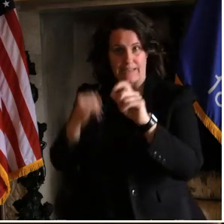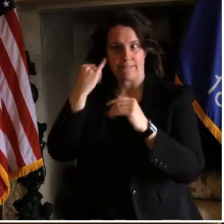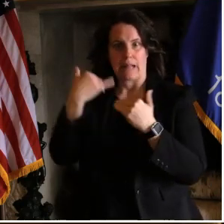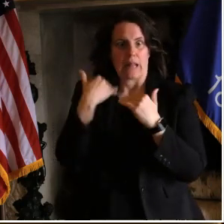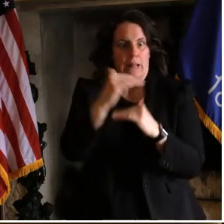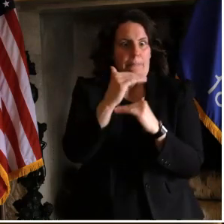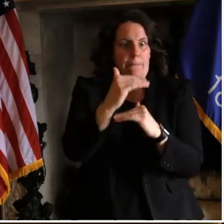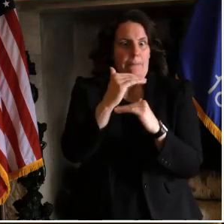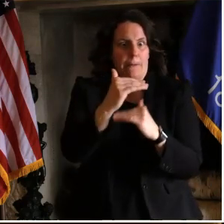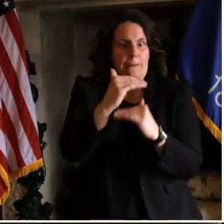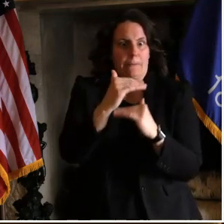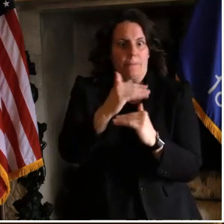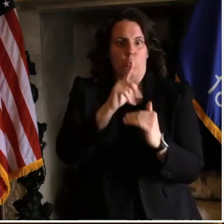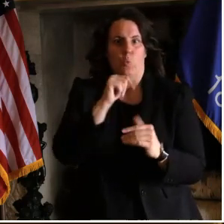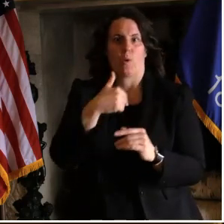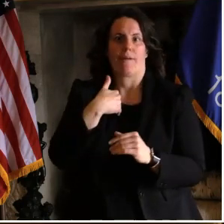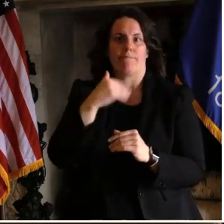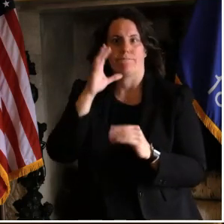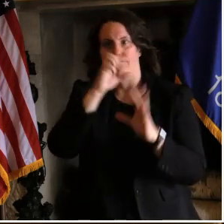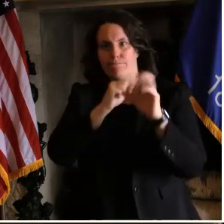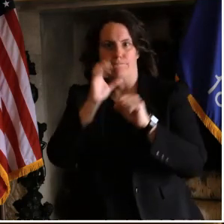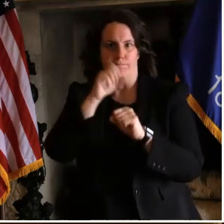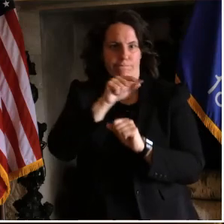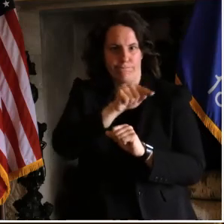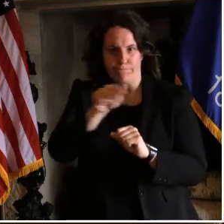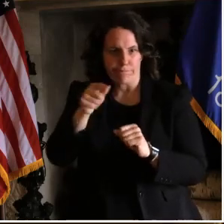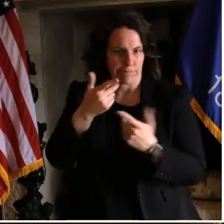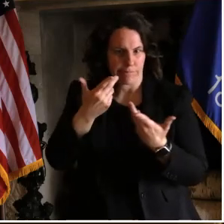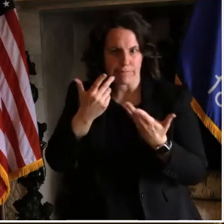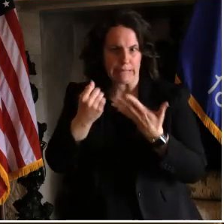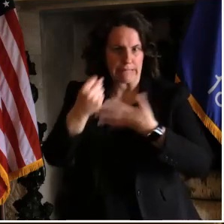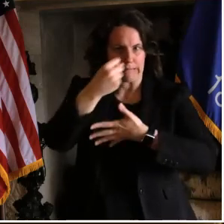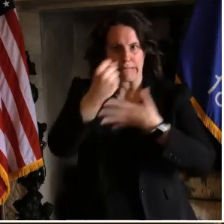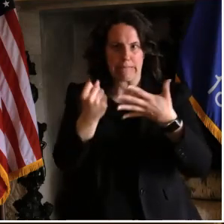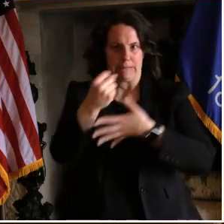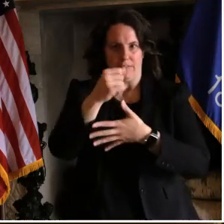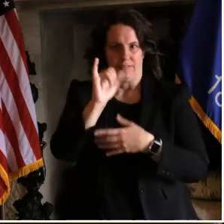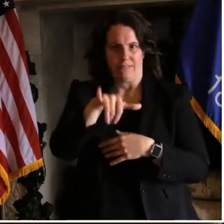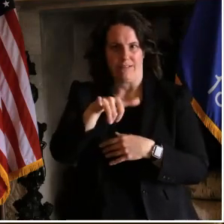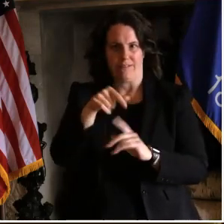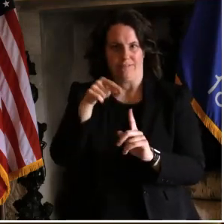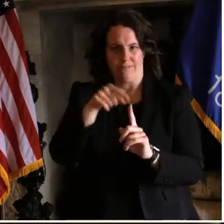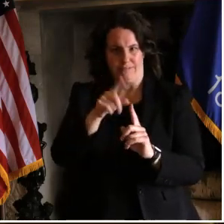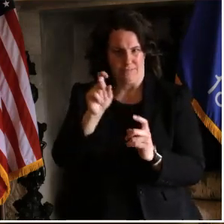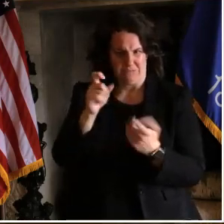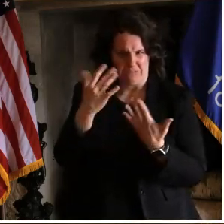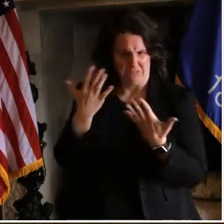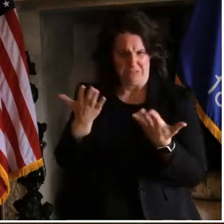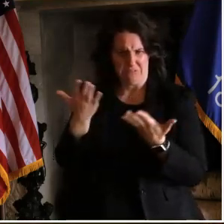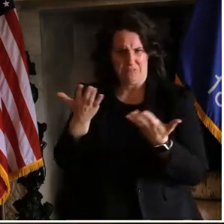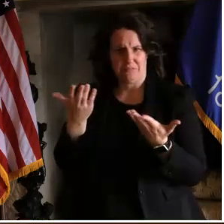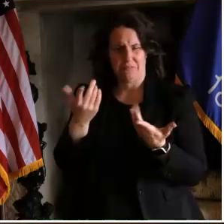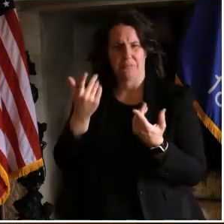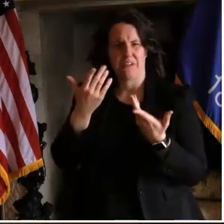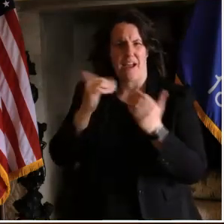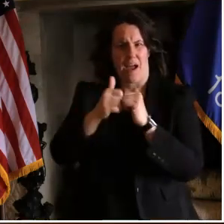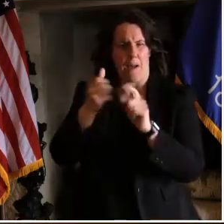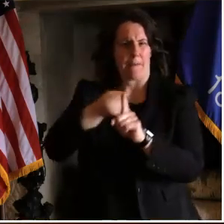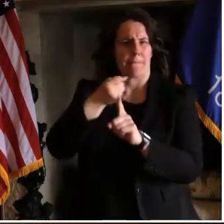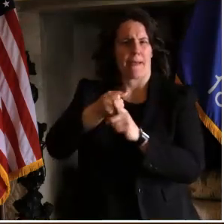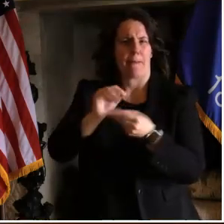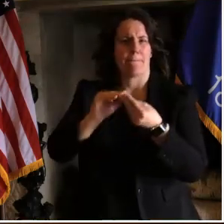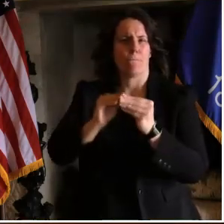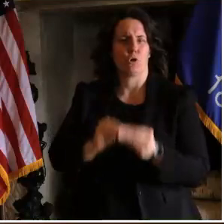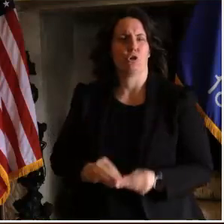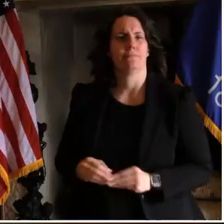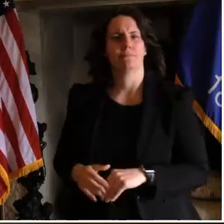by prioritizing testing from a certain group of patients. Mm-hmm. I'm going to ask Dr. Westergaard to talk about the way this